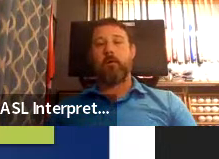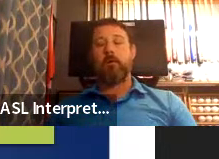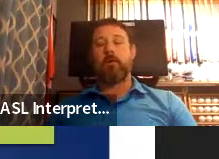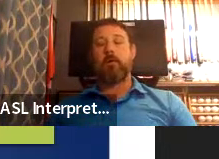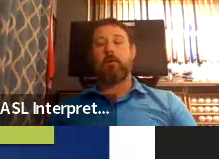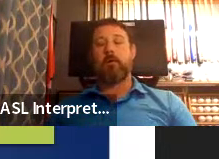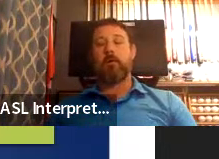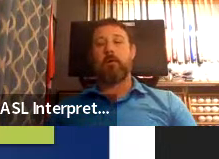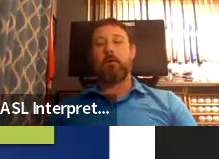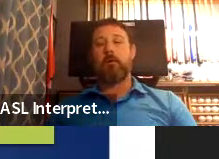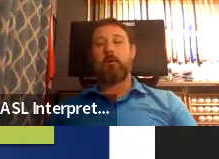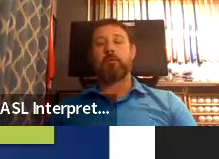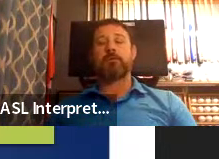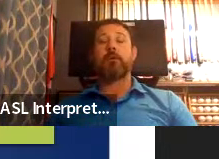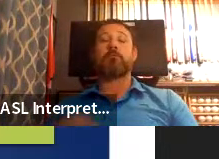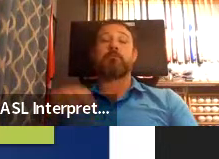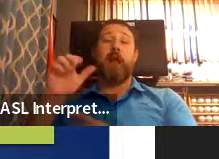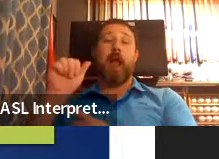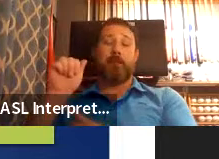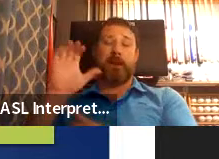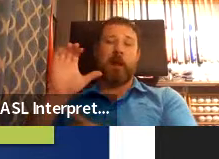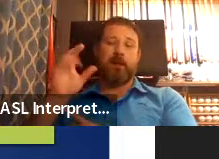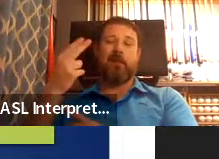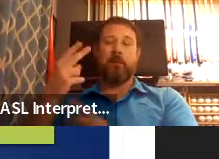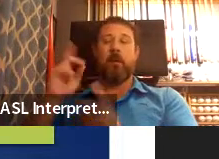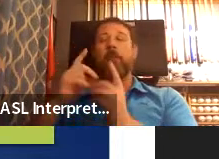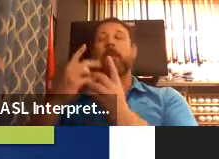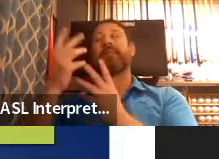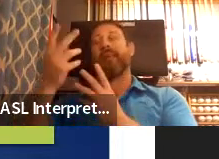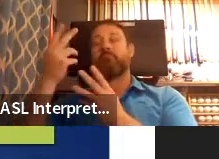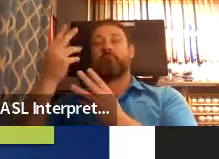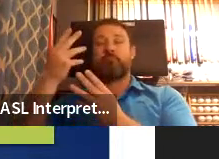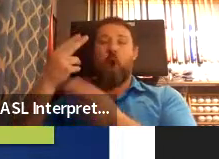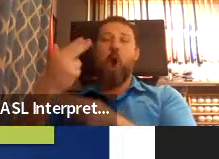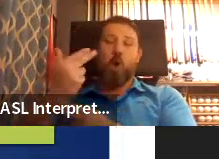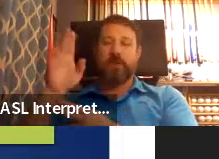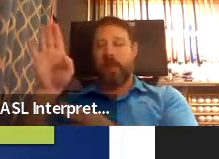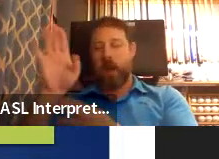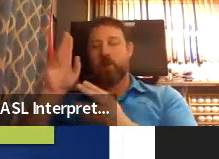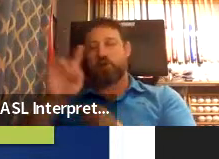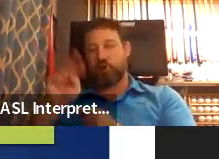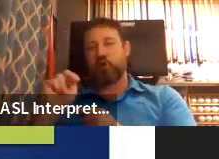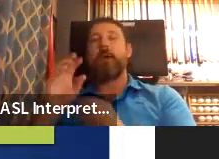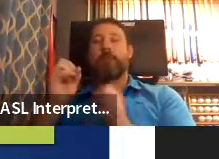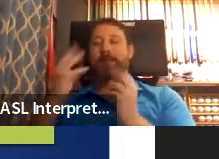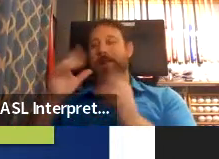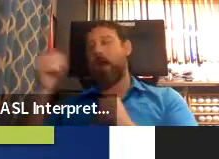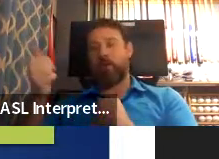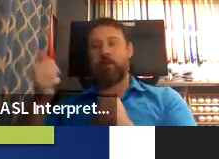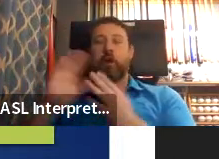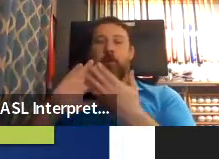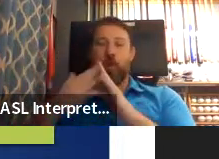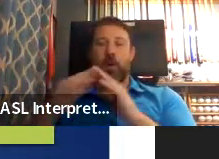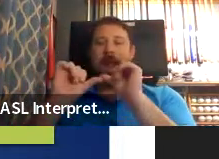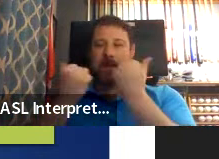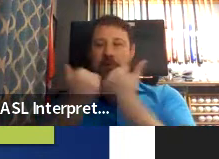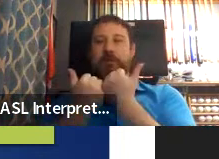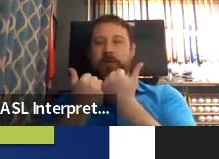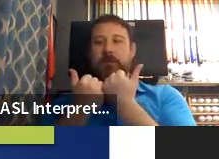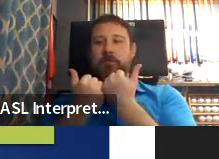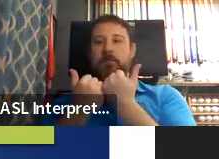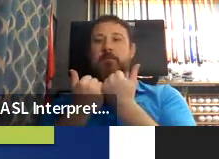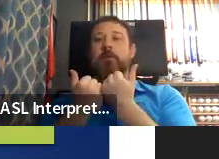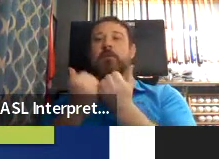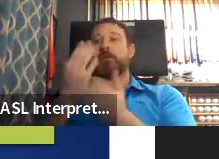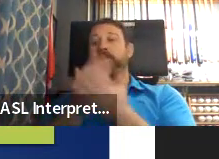hosts from Zoom. And we have many representatives from community agencies. These are some of the things that